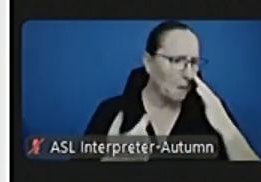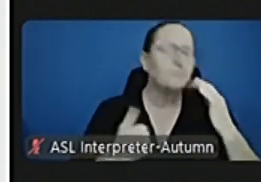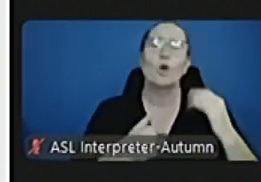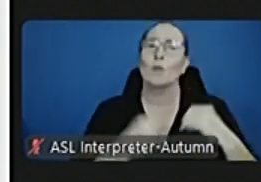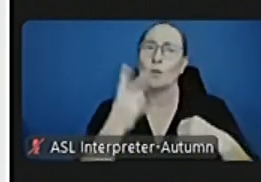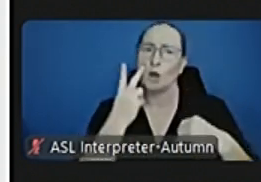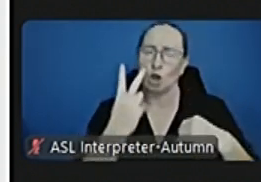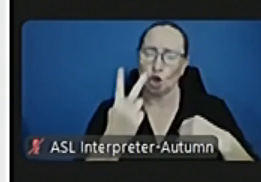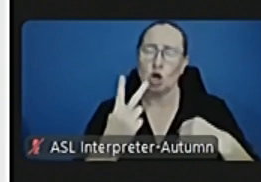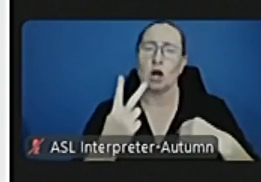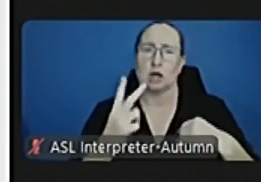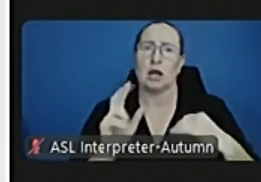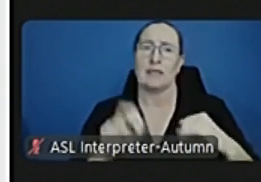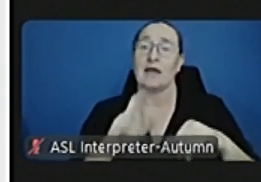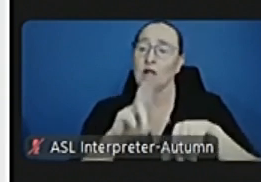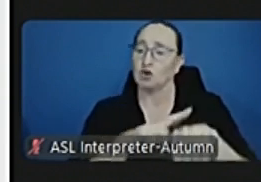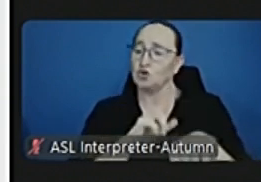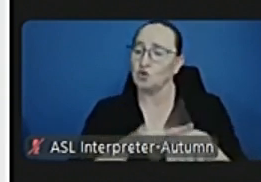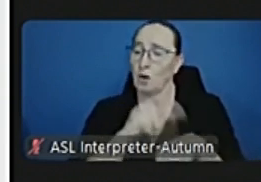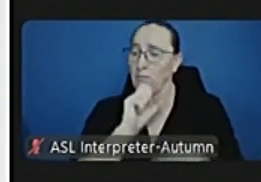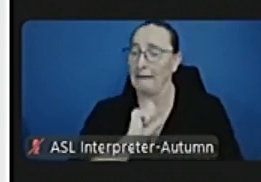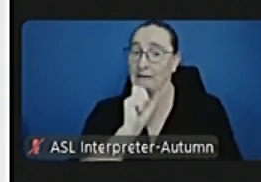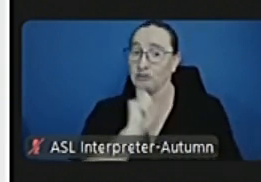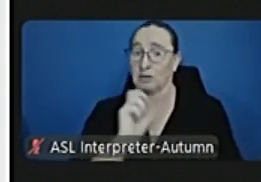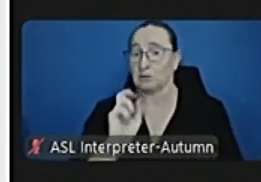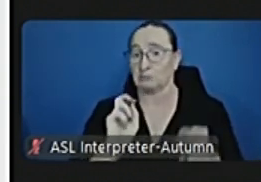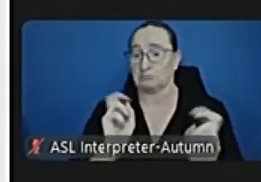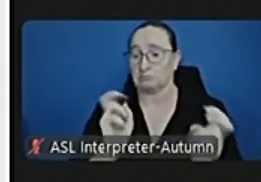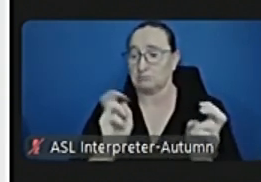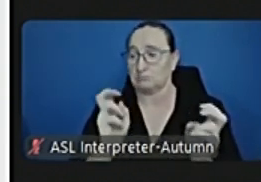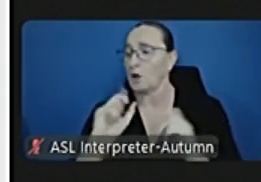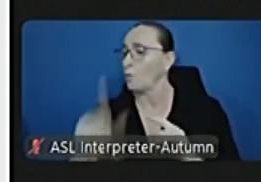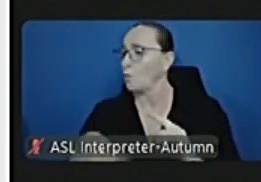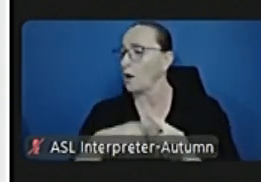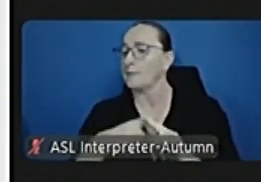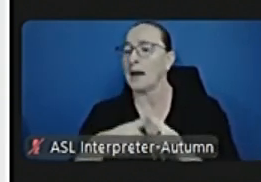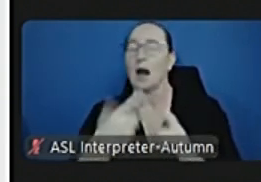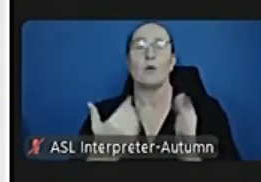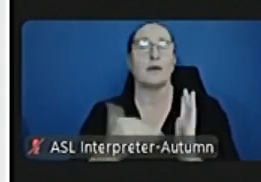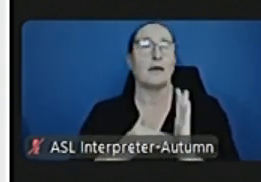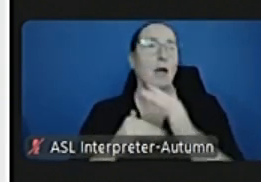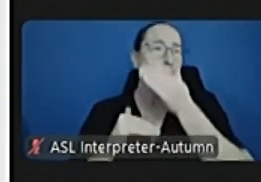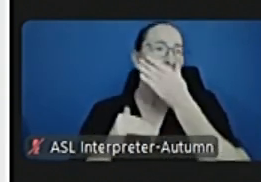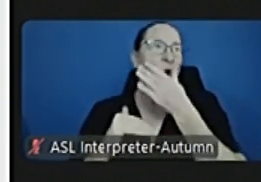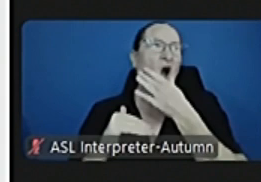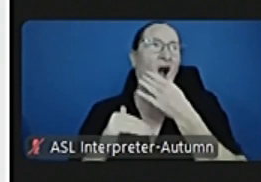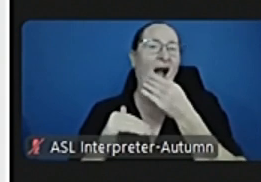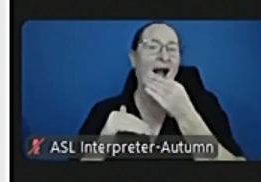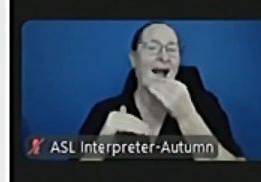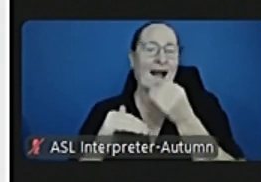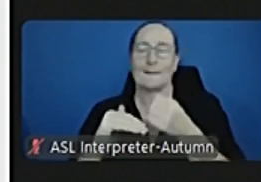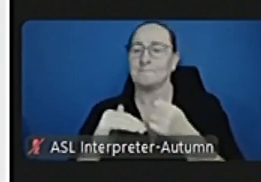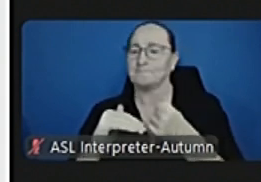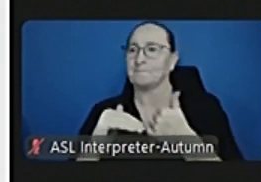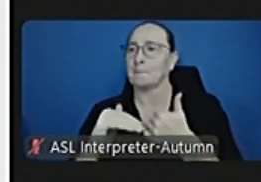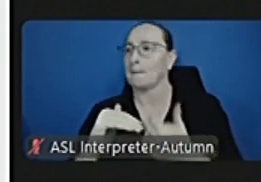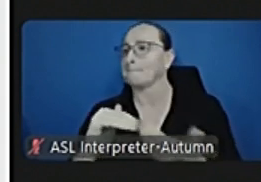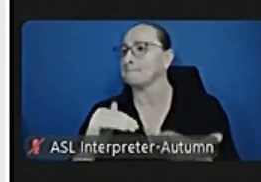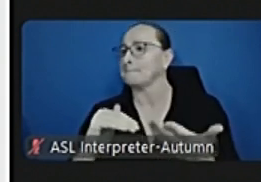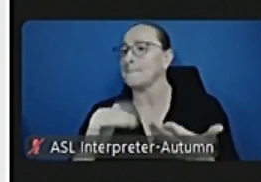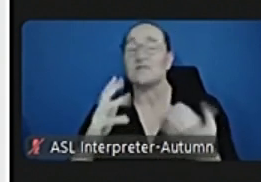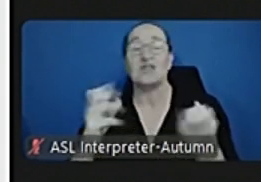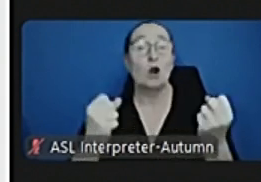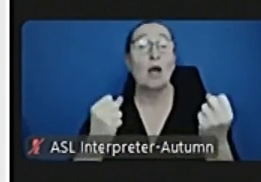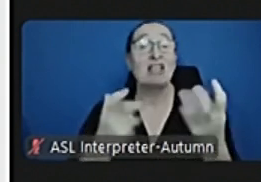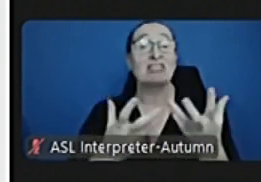as considered normal aging. How about, again, our the fact that, there are a lot of good